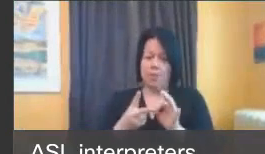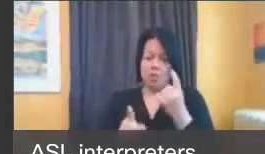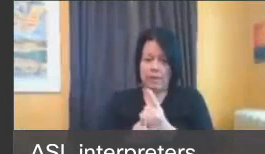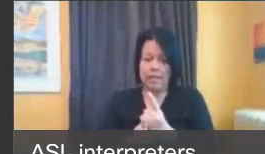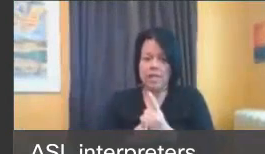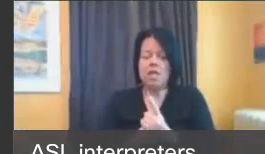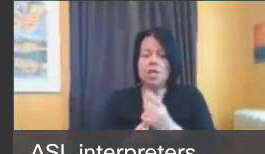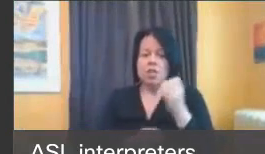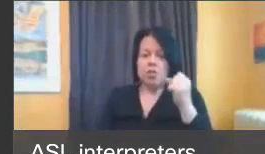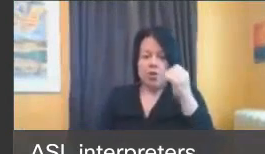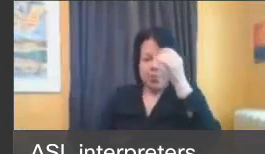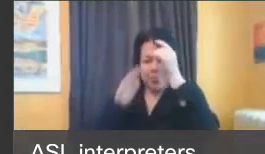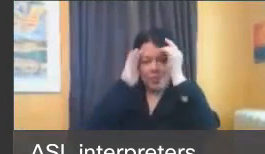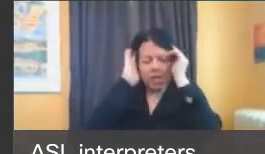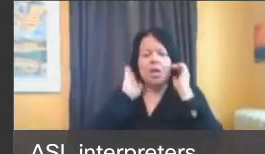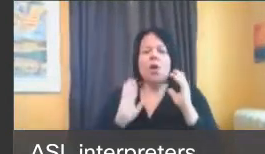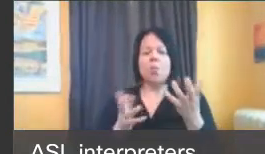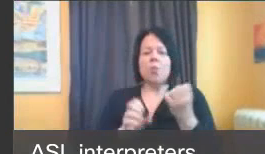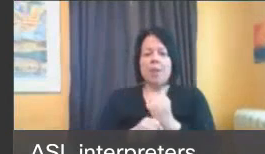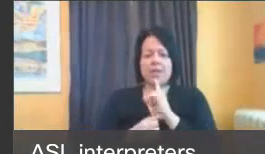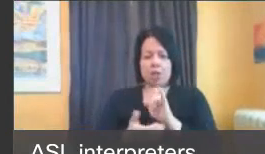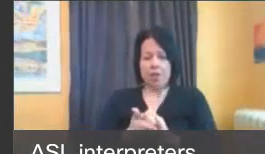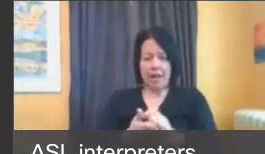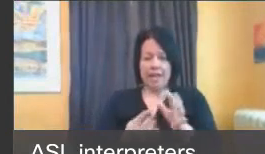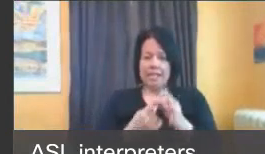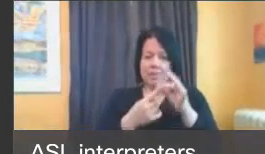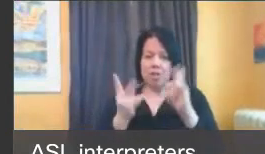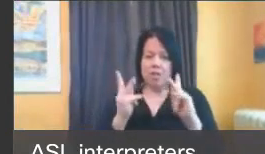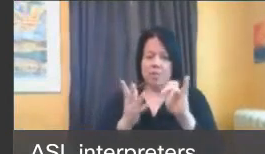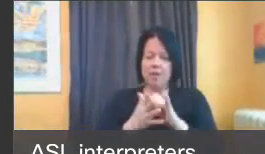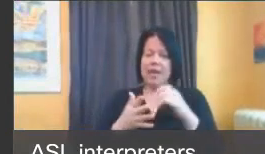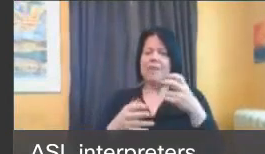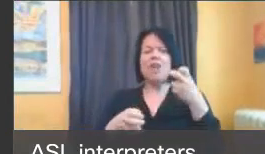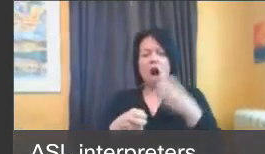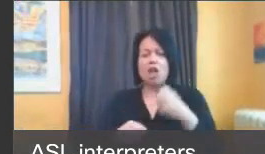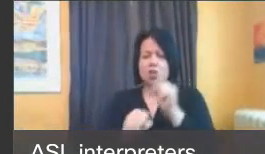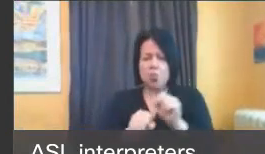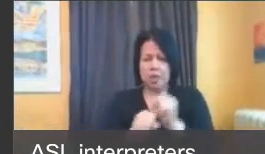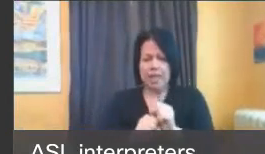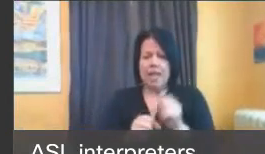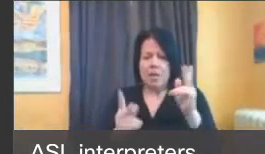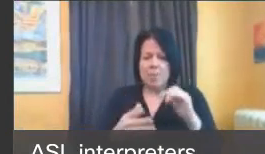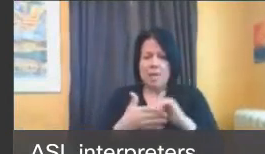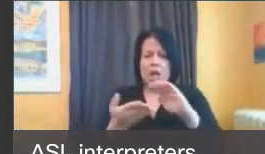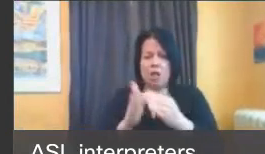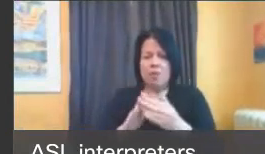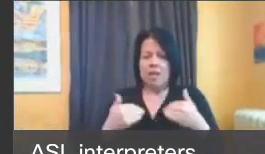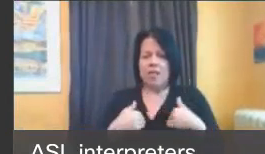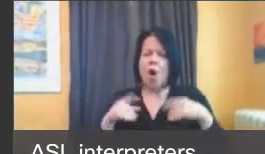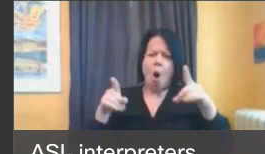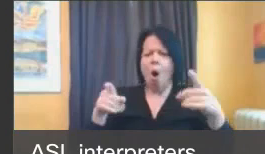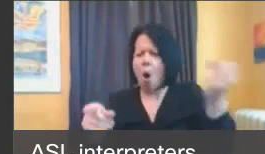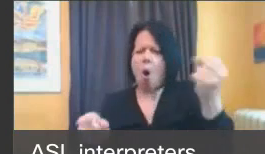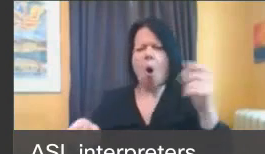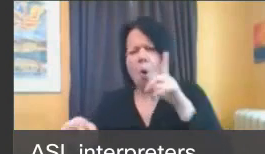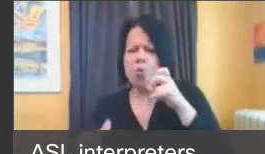have, we want to make sure that especially the people who are the hardest working people in our community have an opportunity to vote. So we have— Who are the